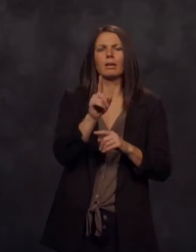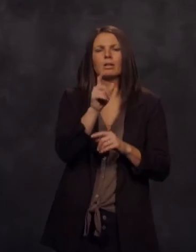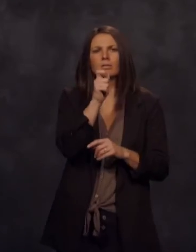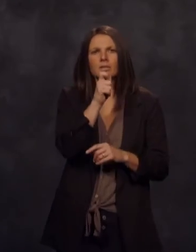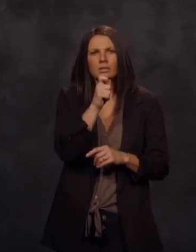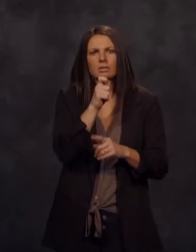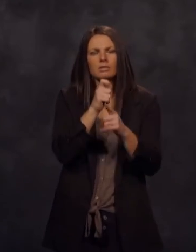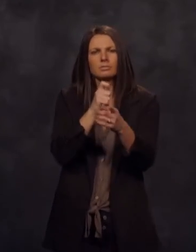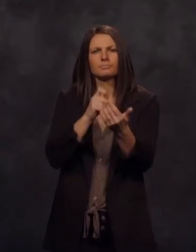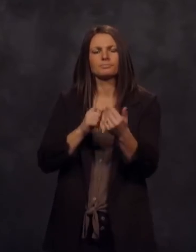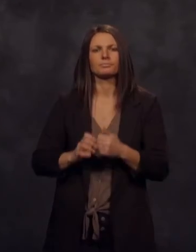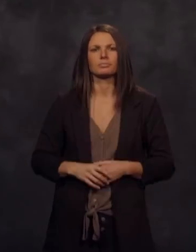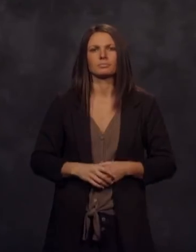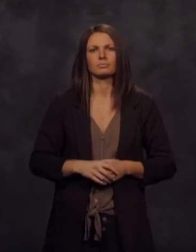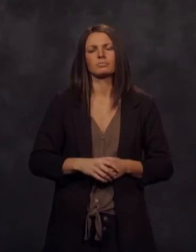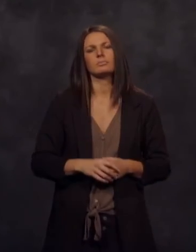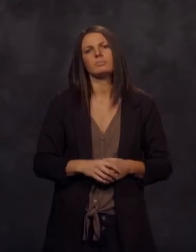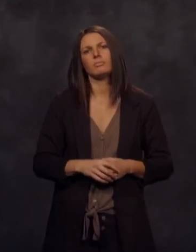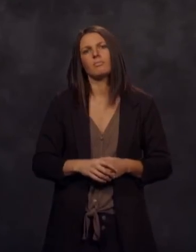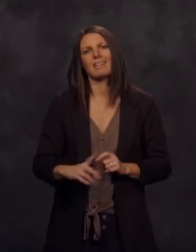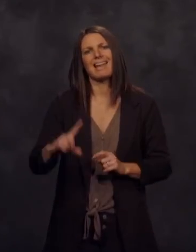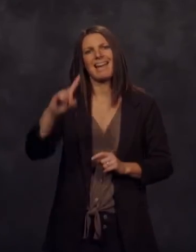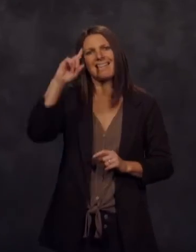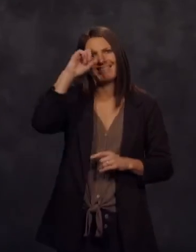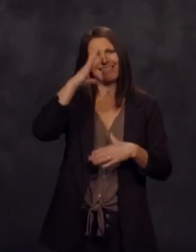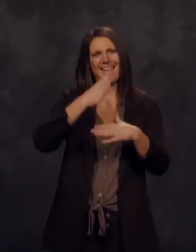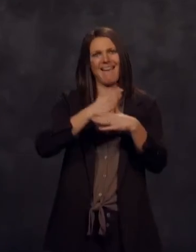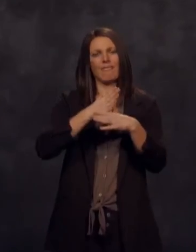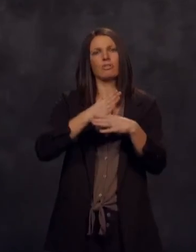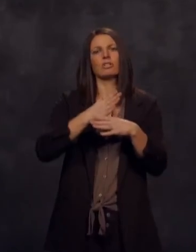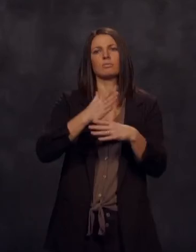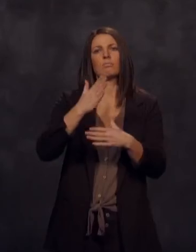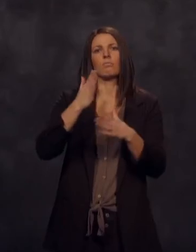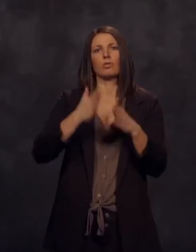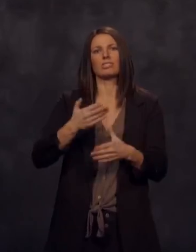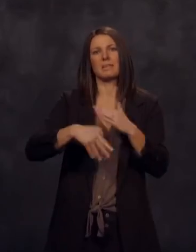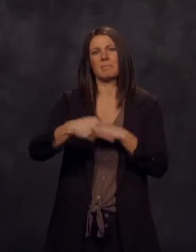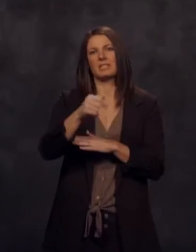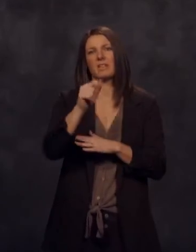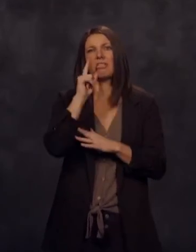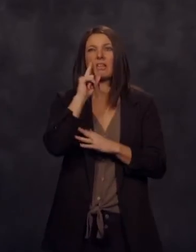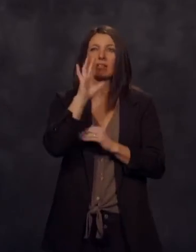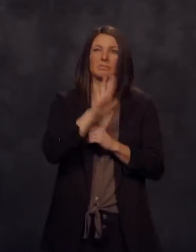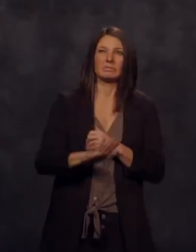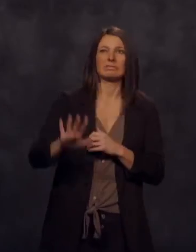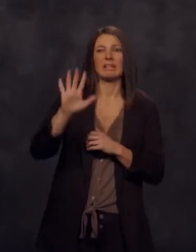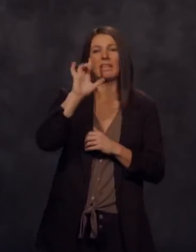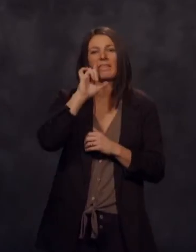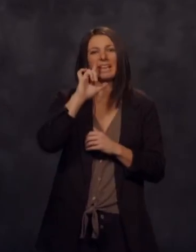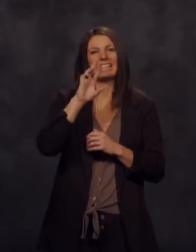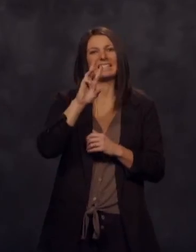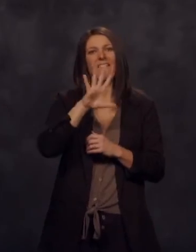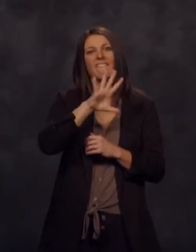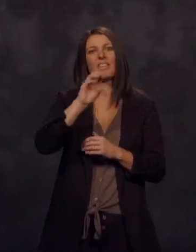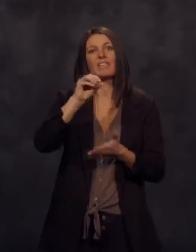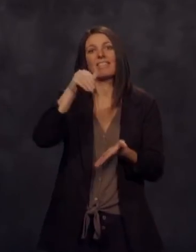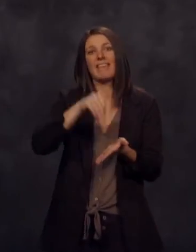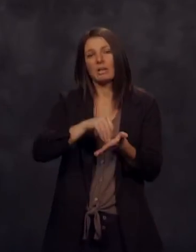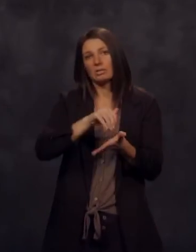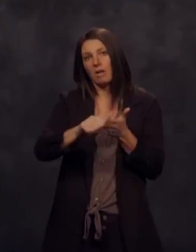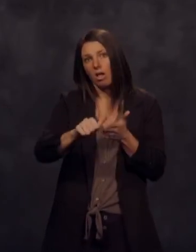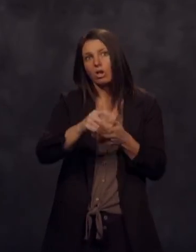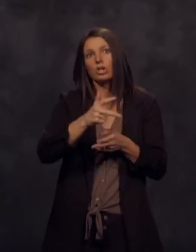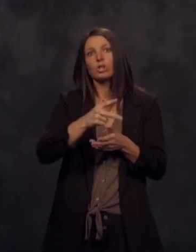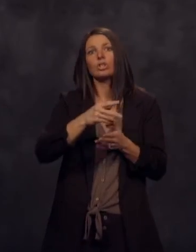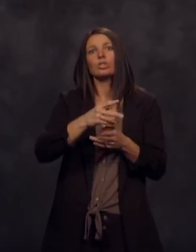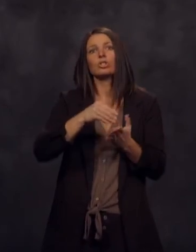yell louder. I think the average Pennsylvanian carries around, I believe, I have in my binder, about $50,000 in student